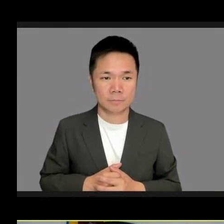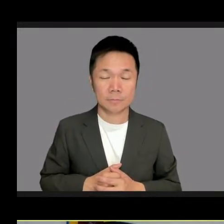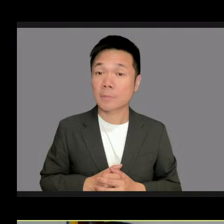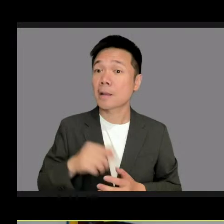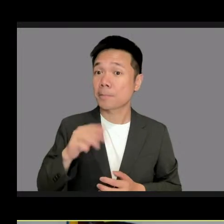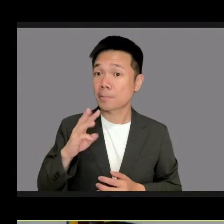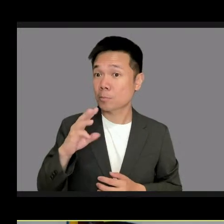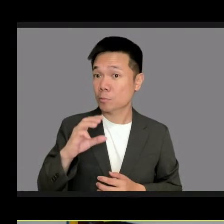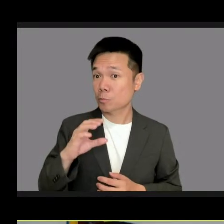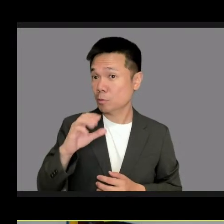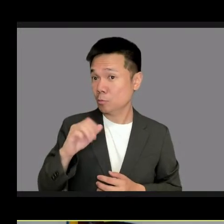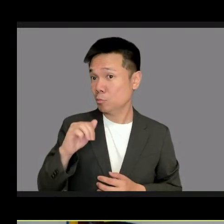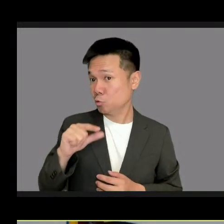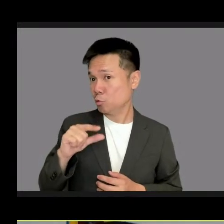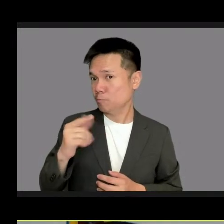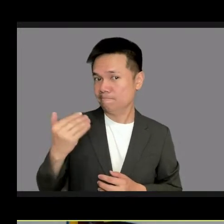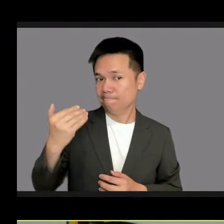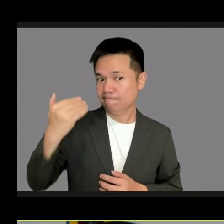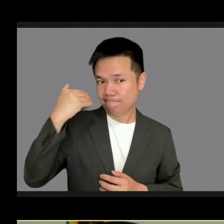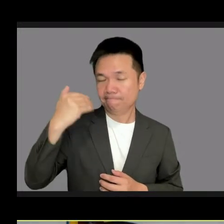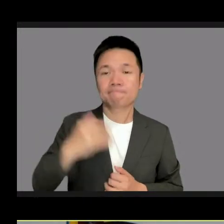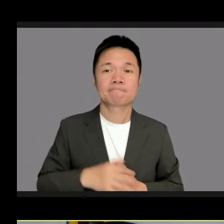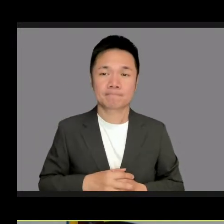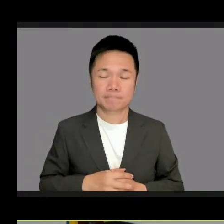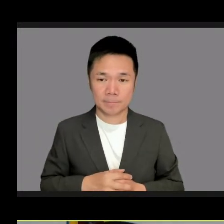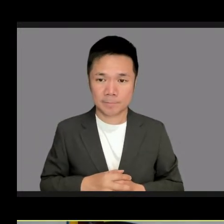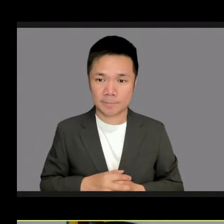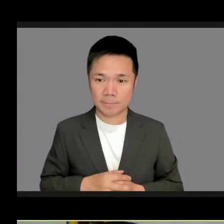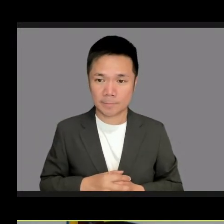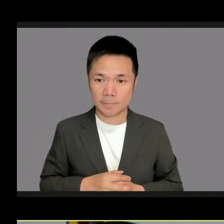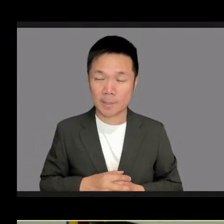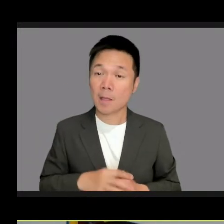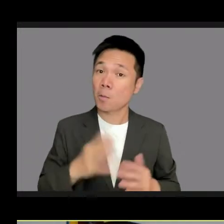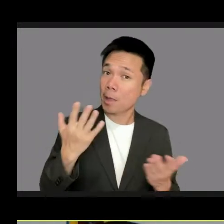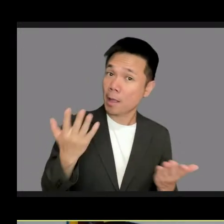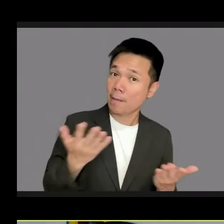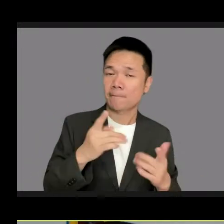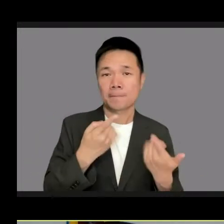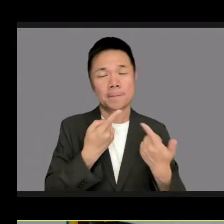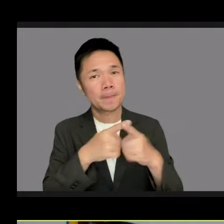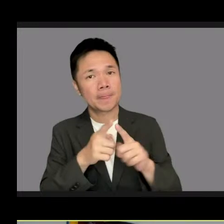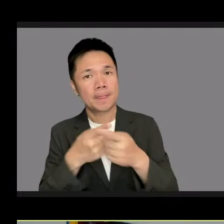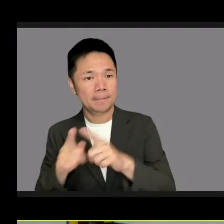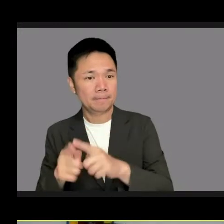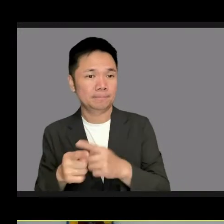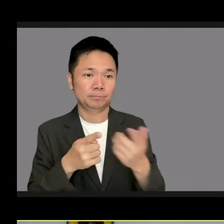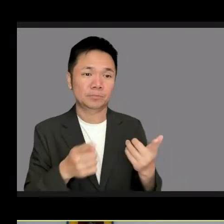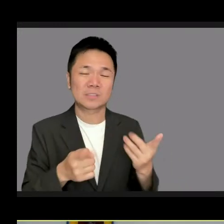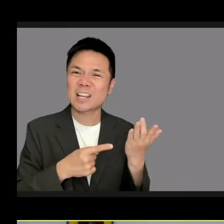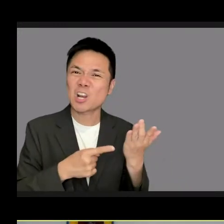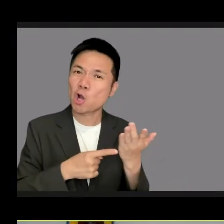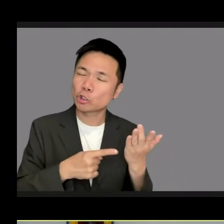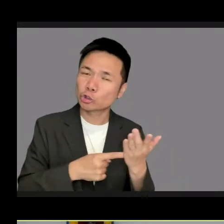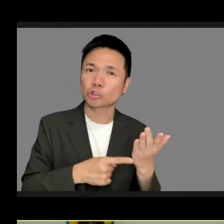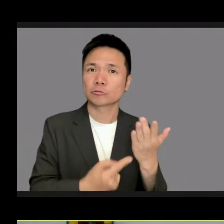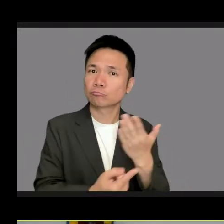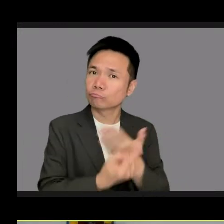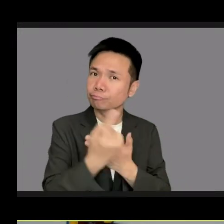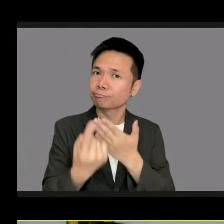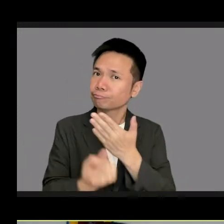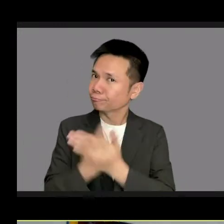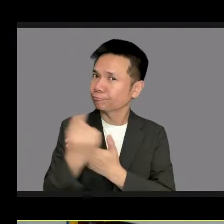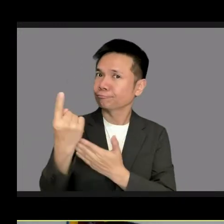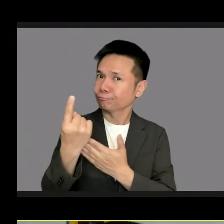body. And that is where you have different, means whatever technologies have improved,